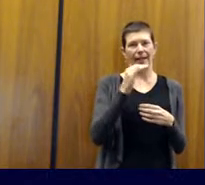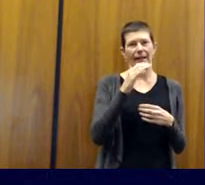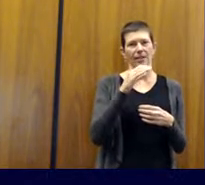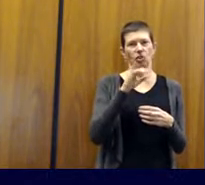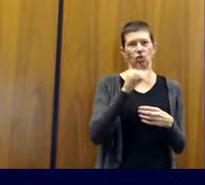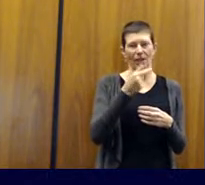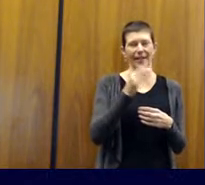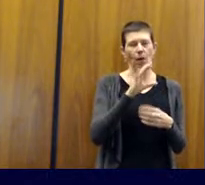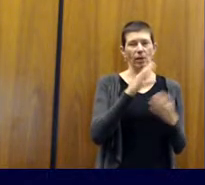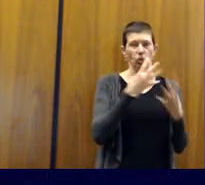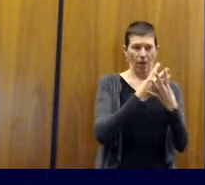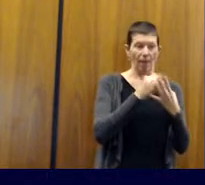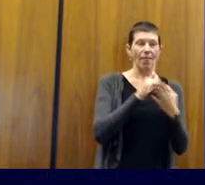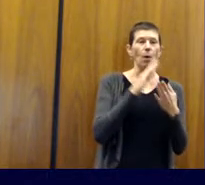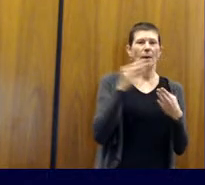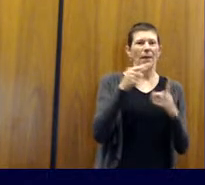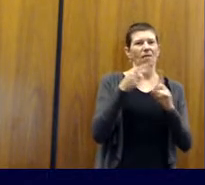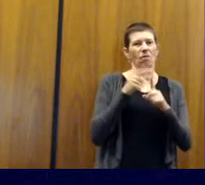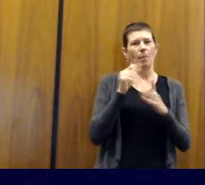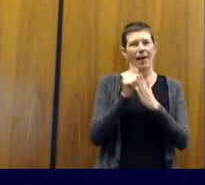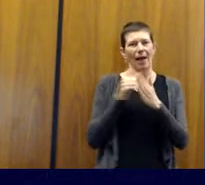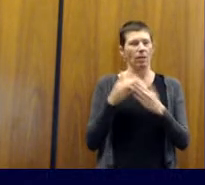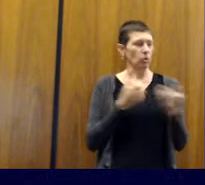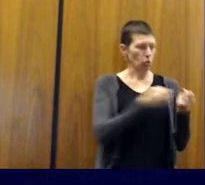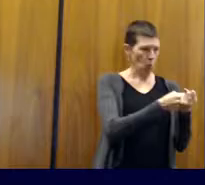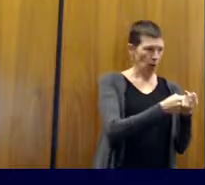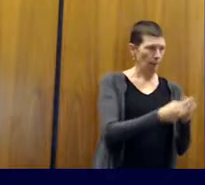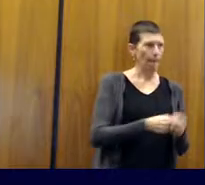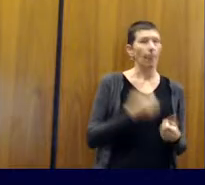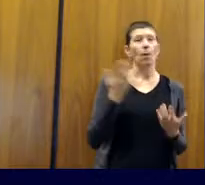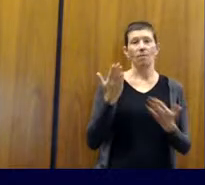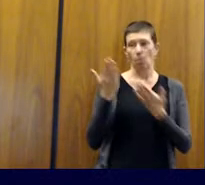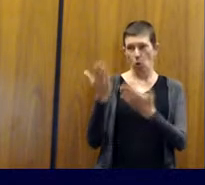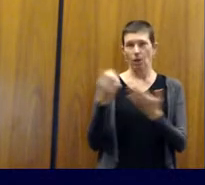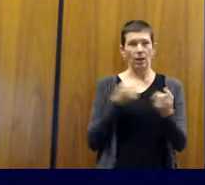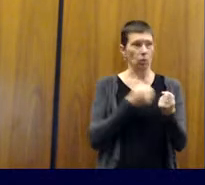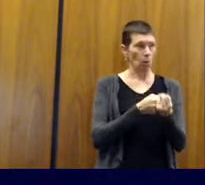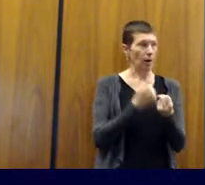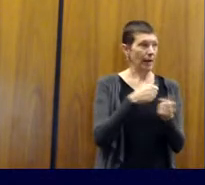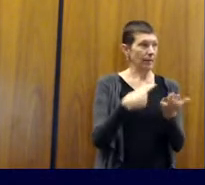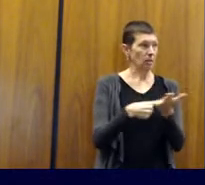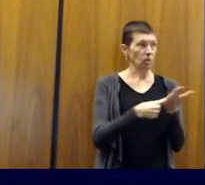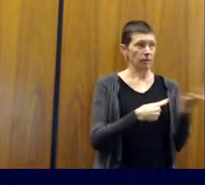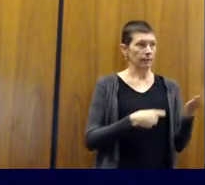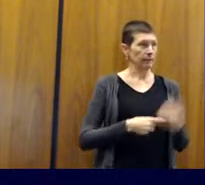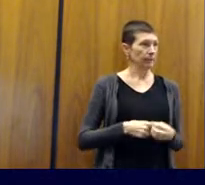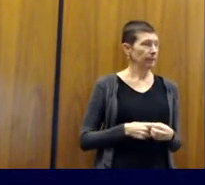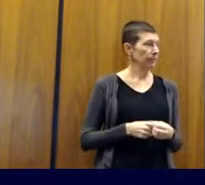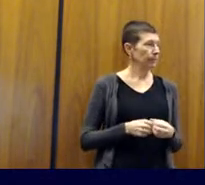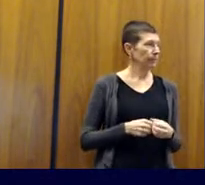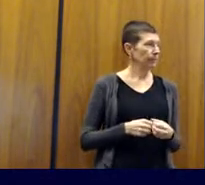of this agreement will be paid from the account listed. We have a motion and support. Any discussion?